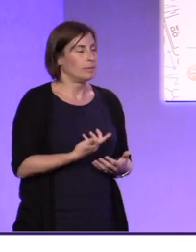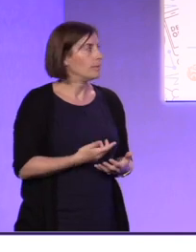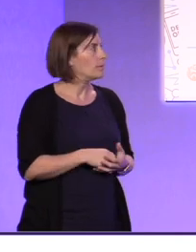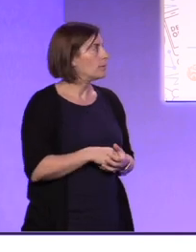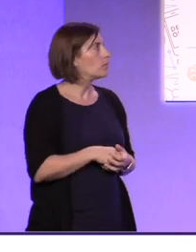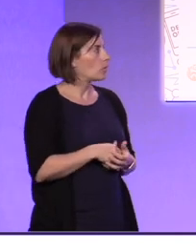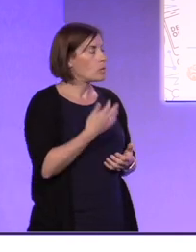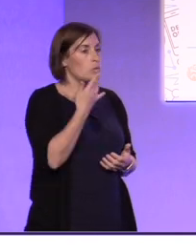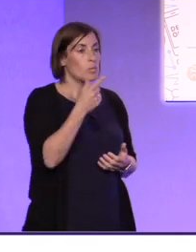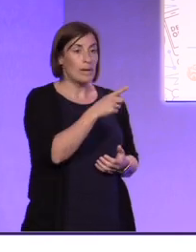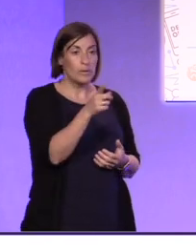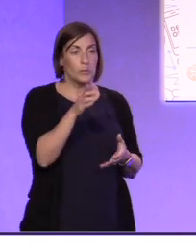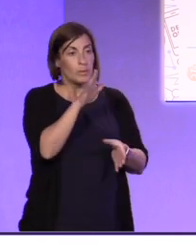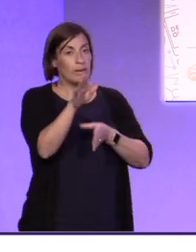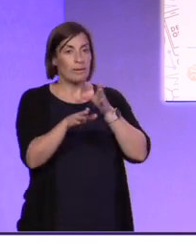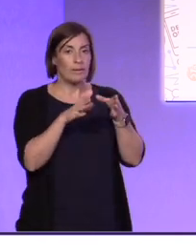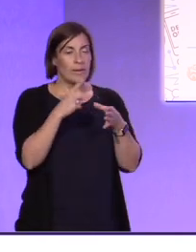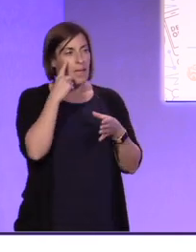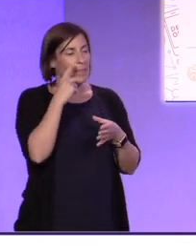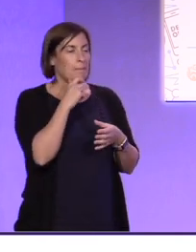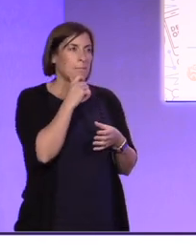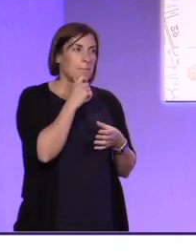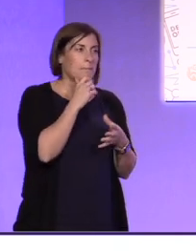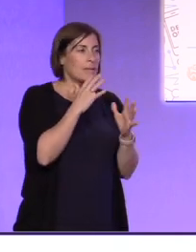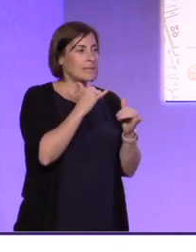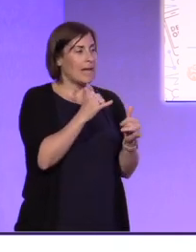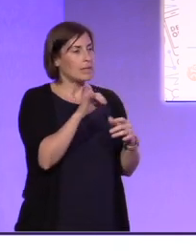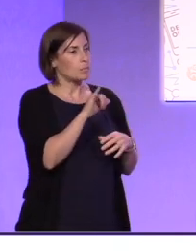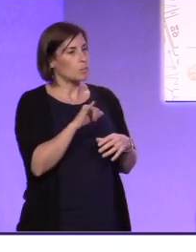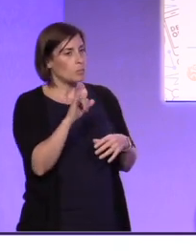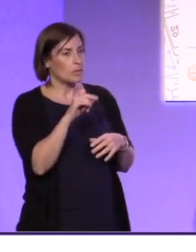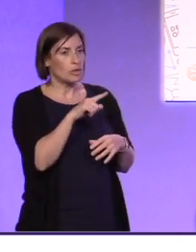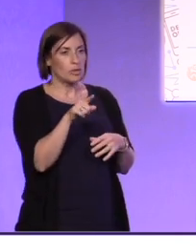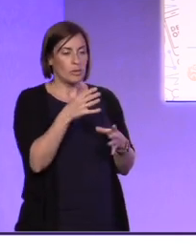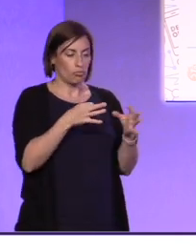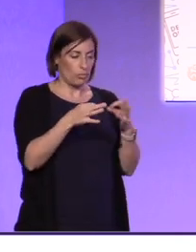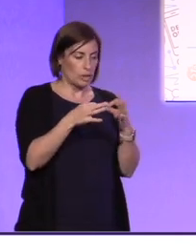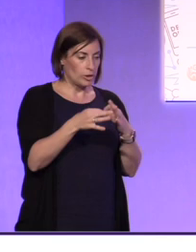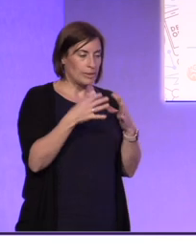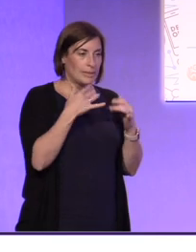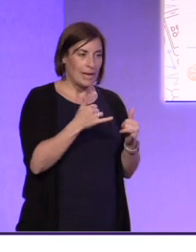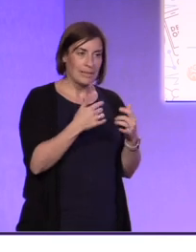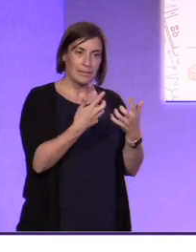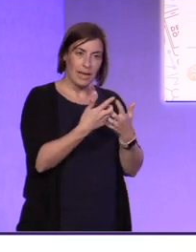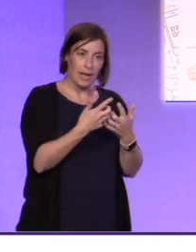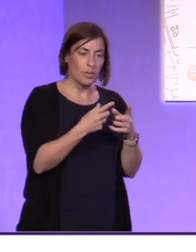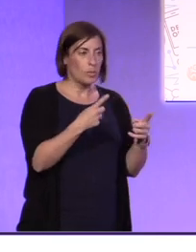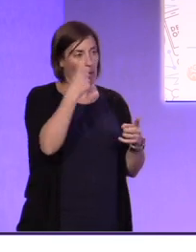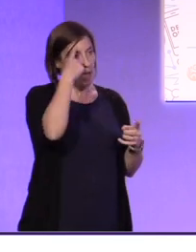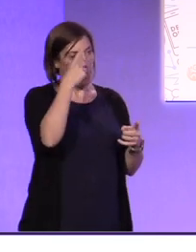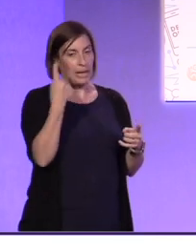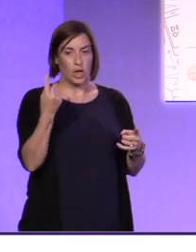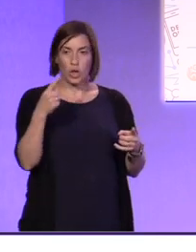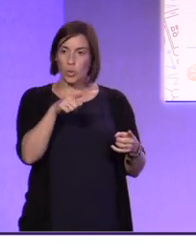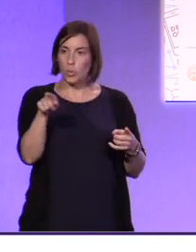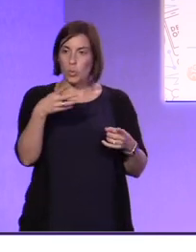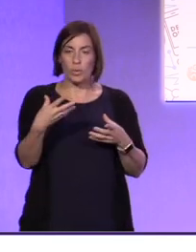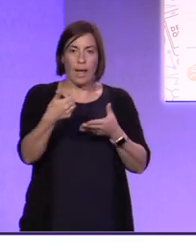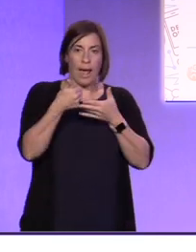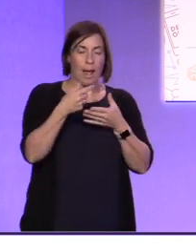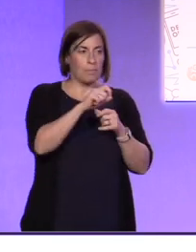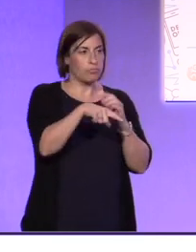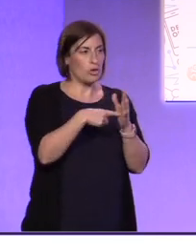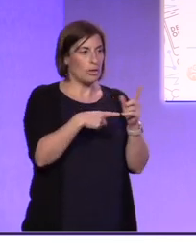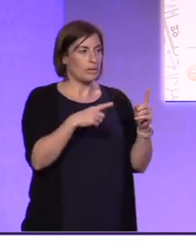when you're out there and you know you're deciding what to test and you're designing your testing strategy, think about the people that will contribute to your project, especially